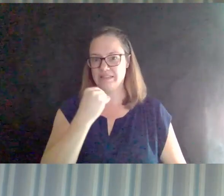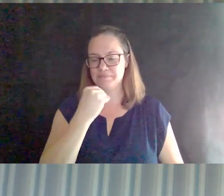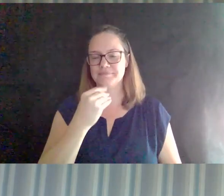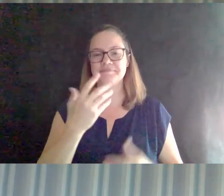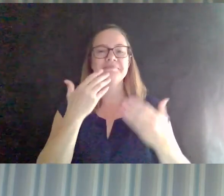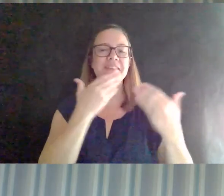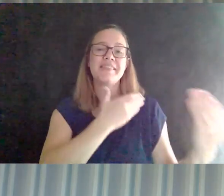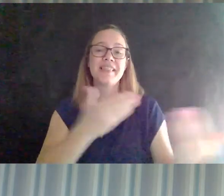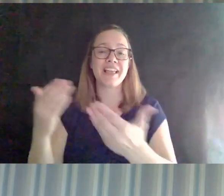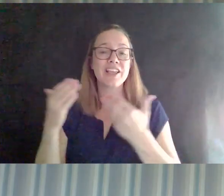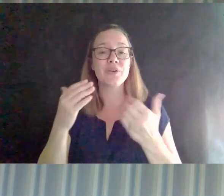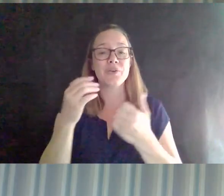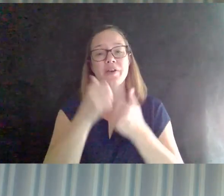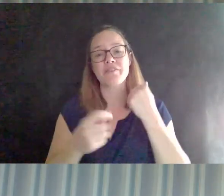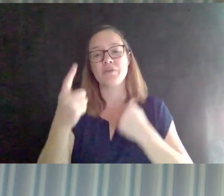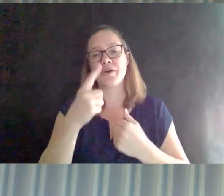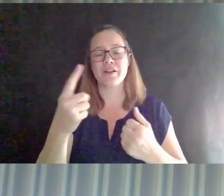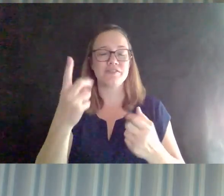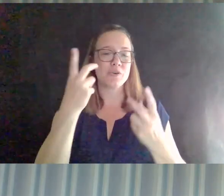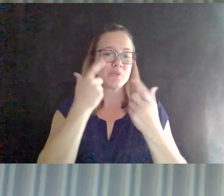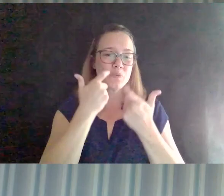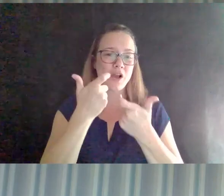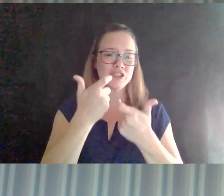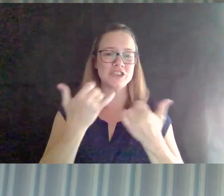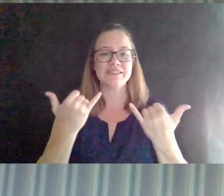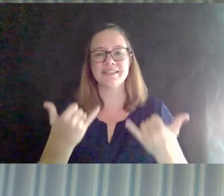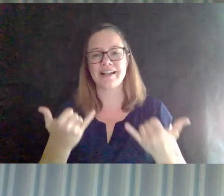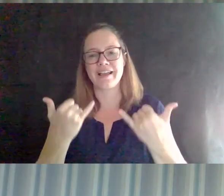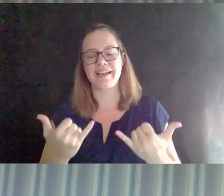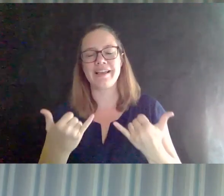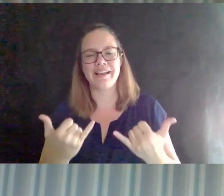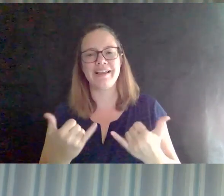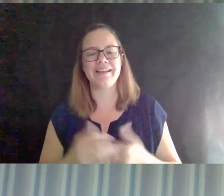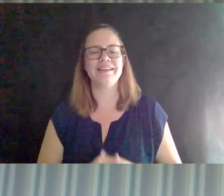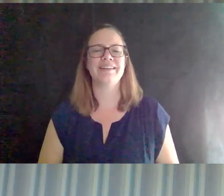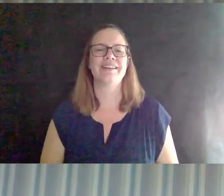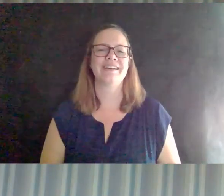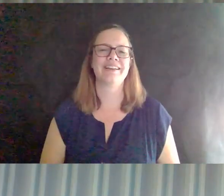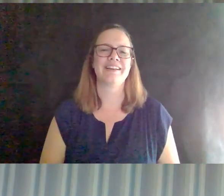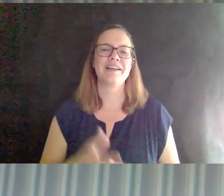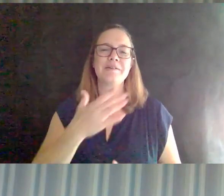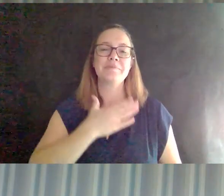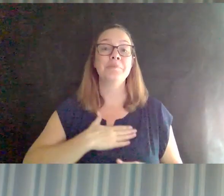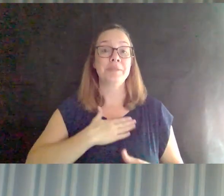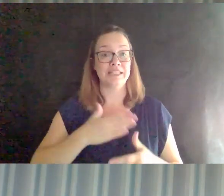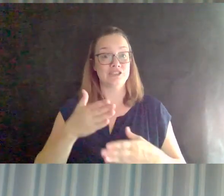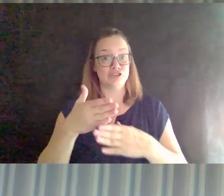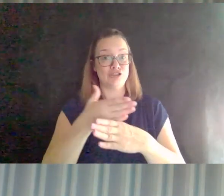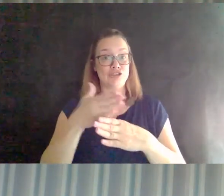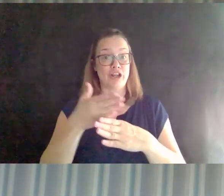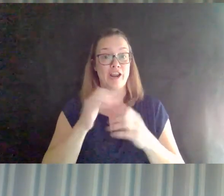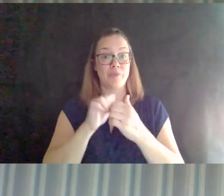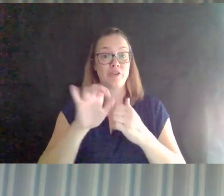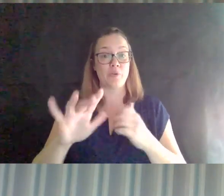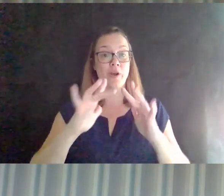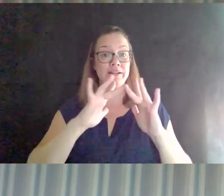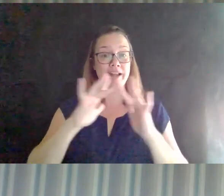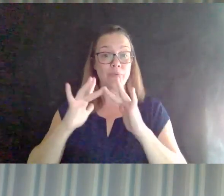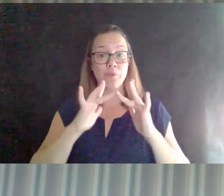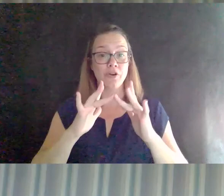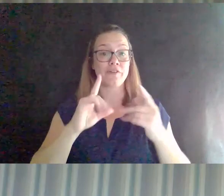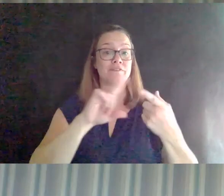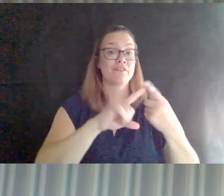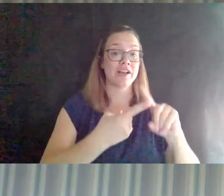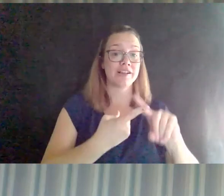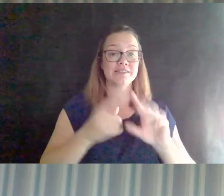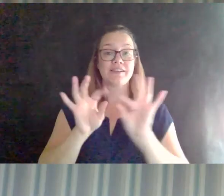So thank you also to everyone for tuning in today for the latest edition of Wellbeing Live. Please share this with your network, friends,